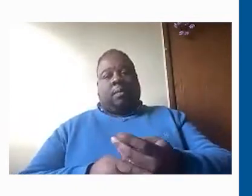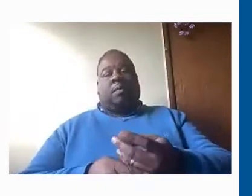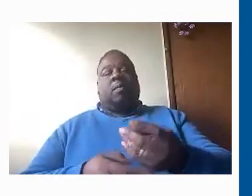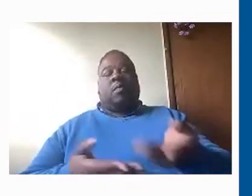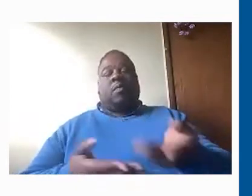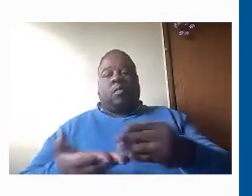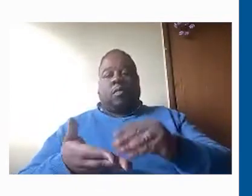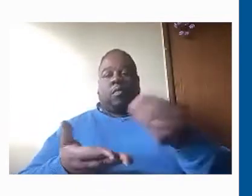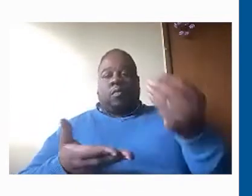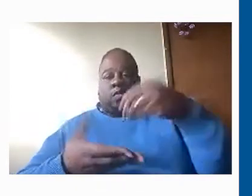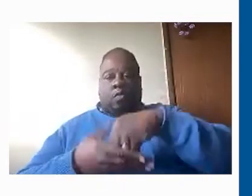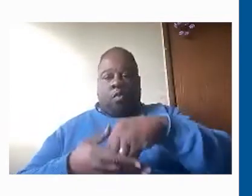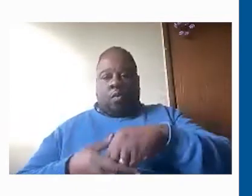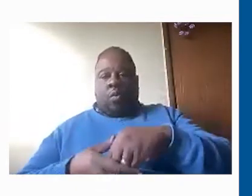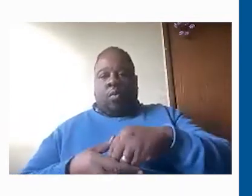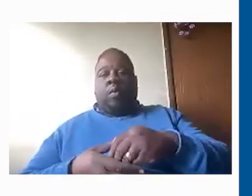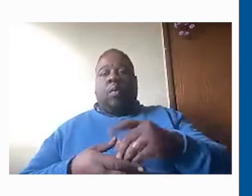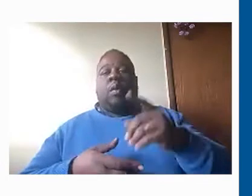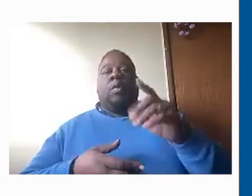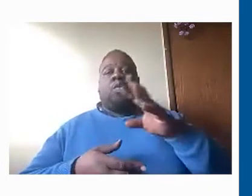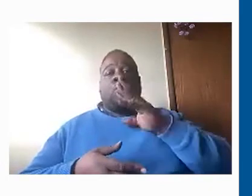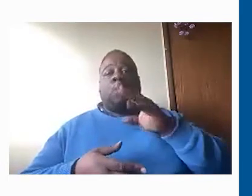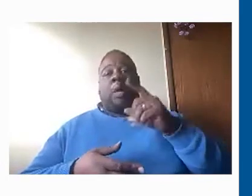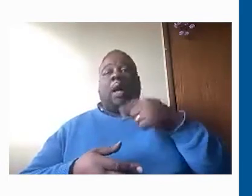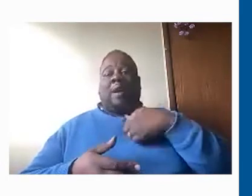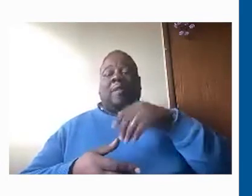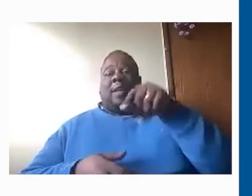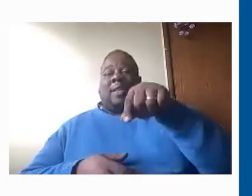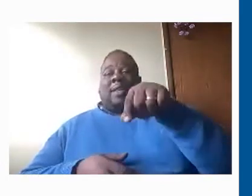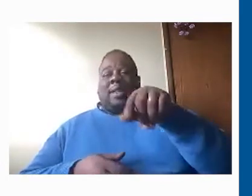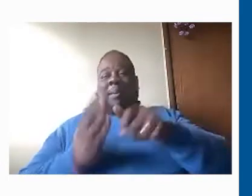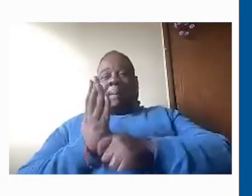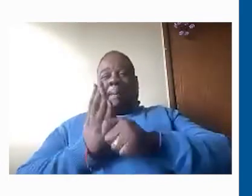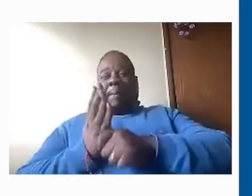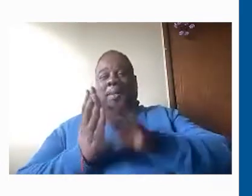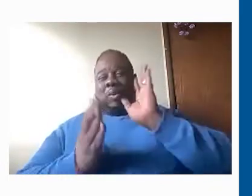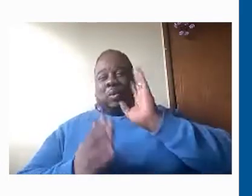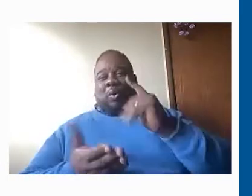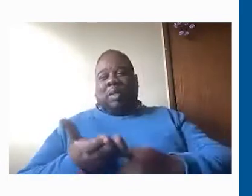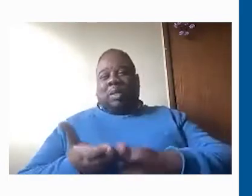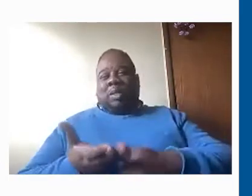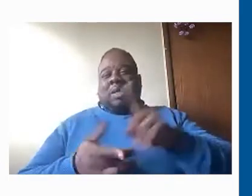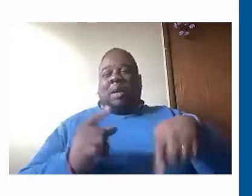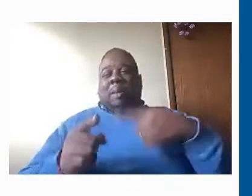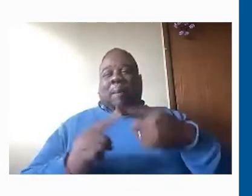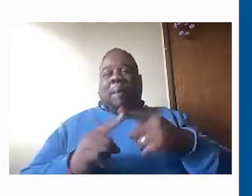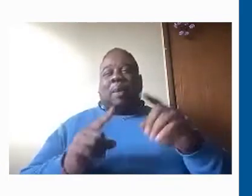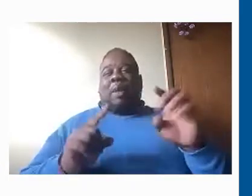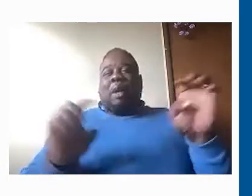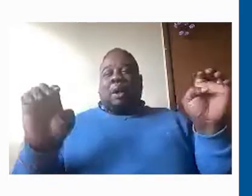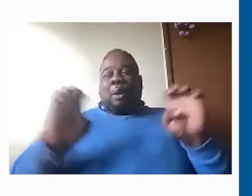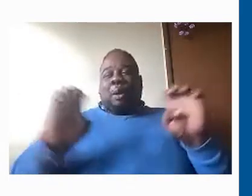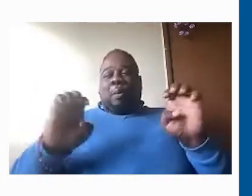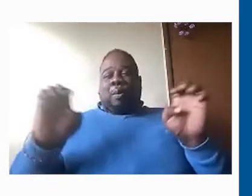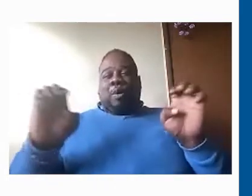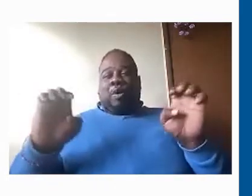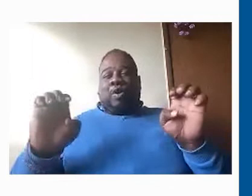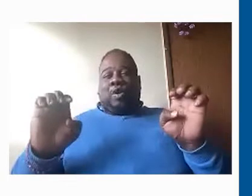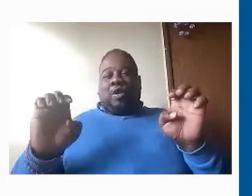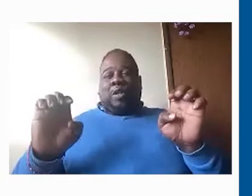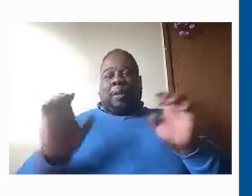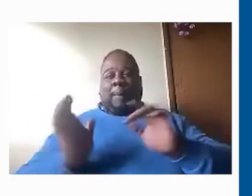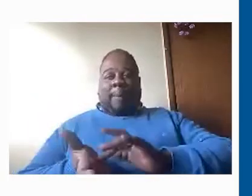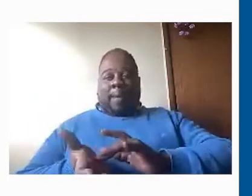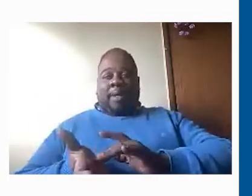about medical information. Go back a second. As far as within support networks, communication is really key during